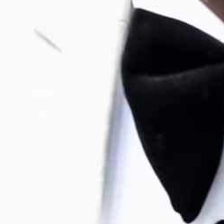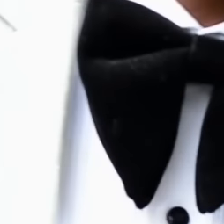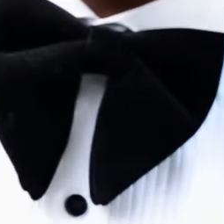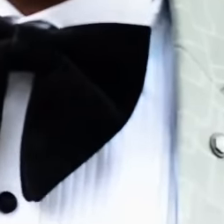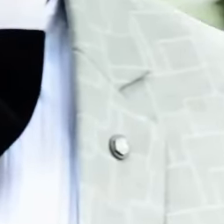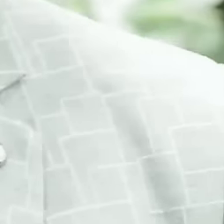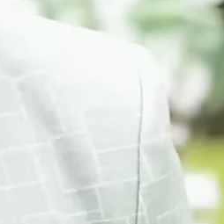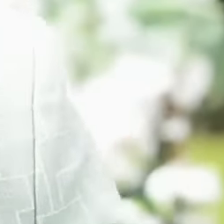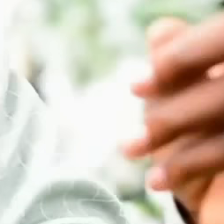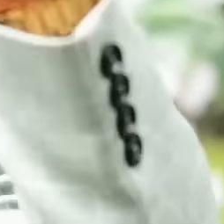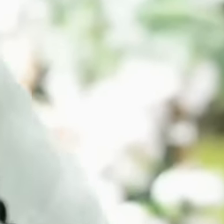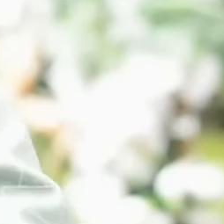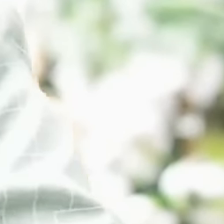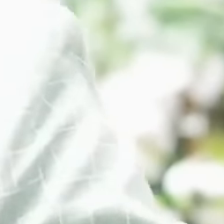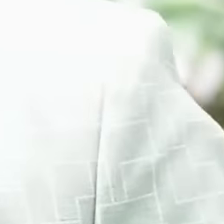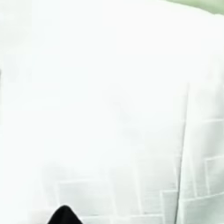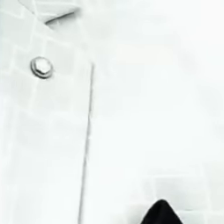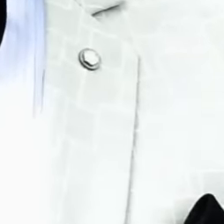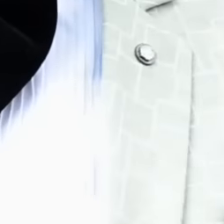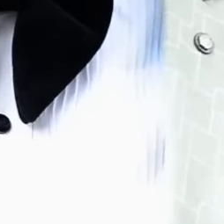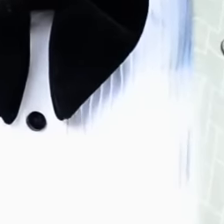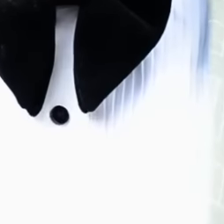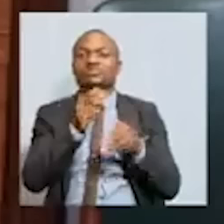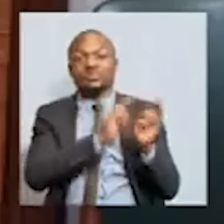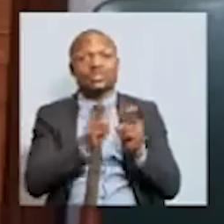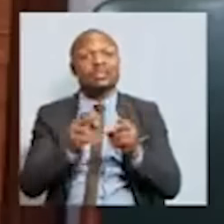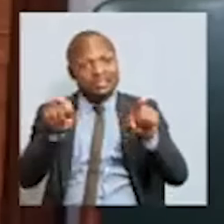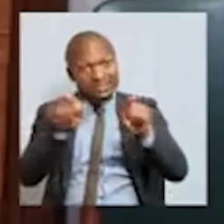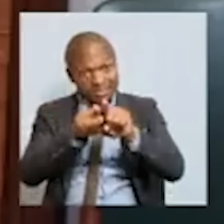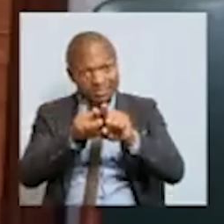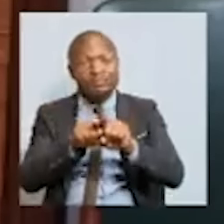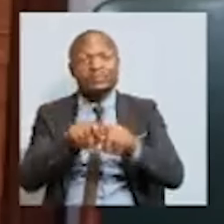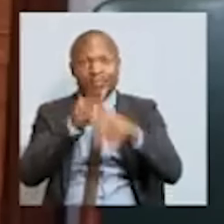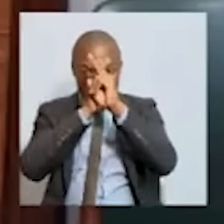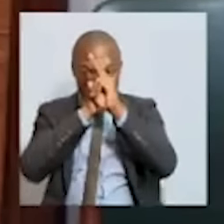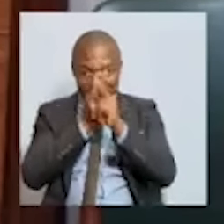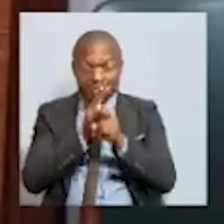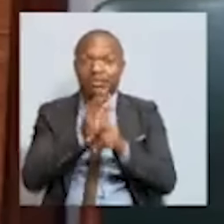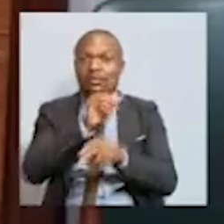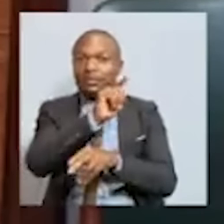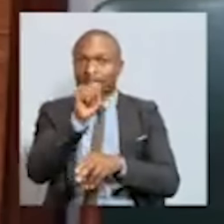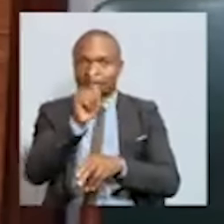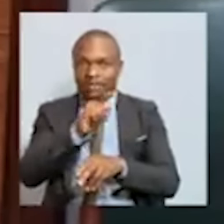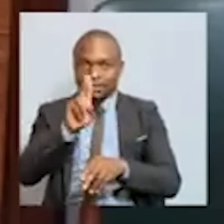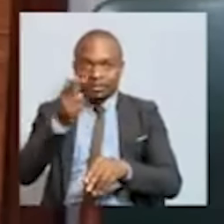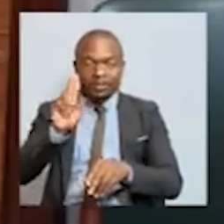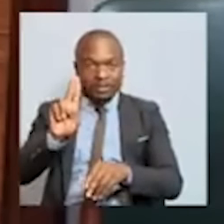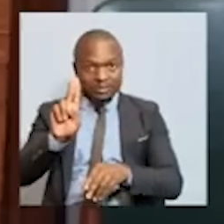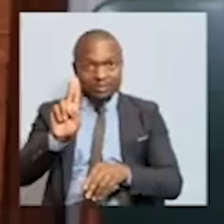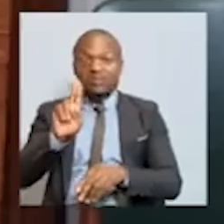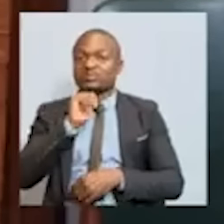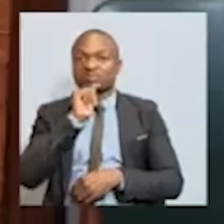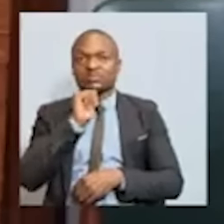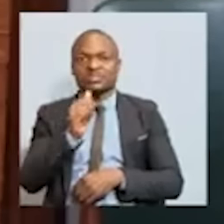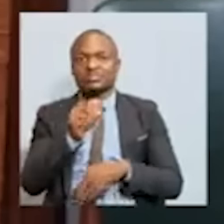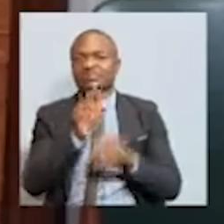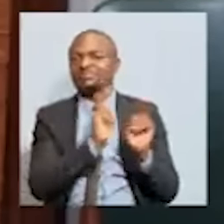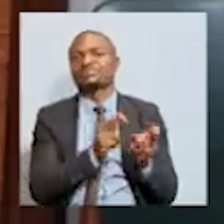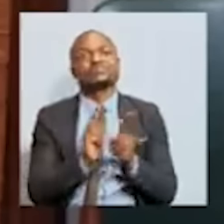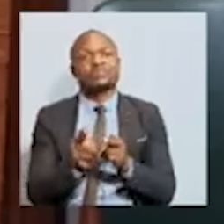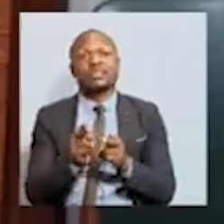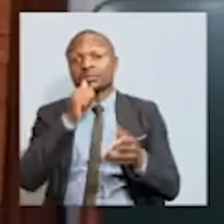Dumbo, the MC with the sauce. Don't forget to subscribe to JQ. Mr. Munir Zulu, MP, did not respond